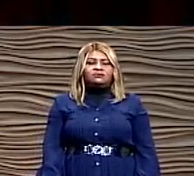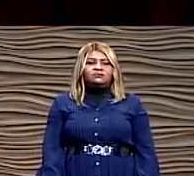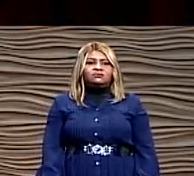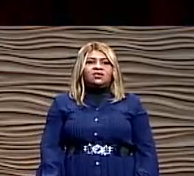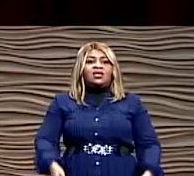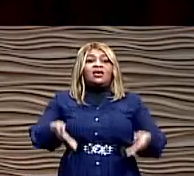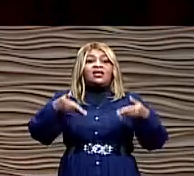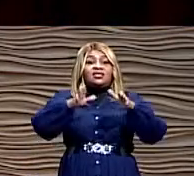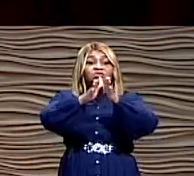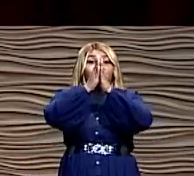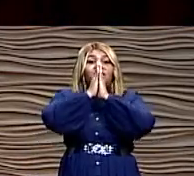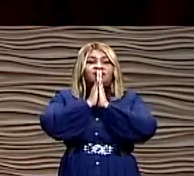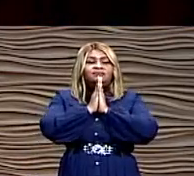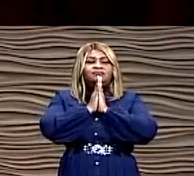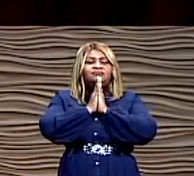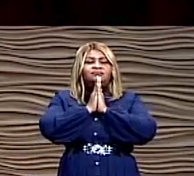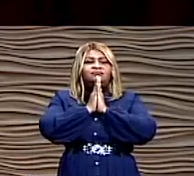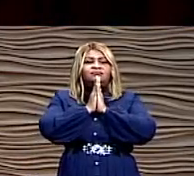Let us pray.